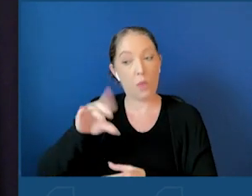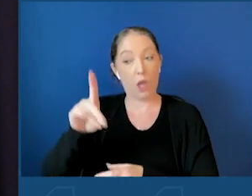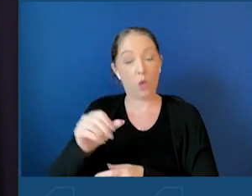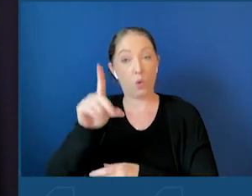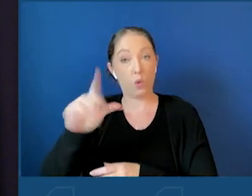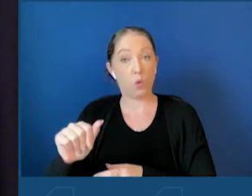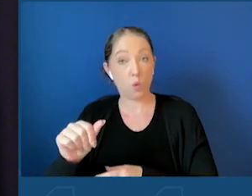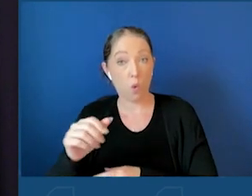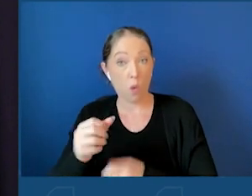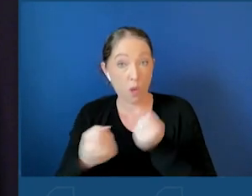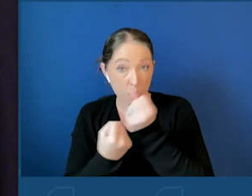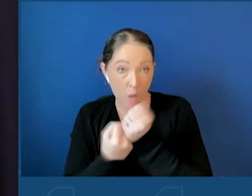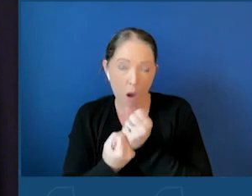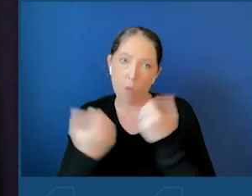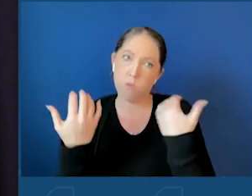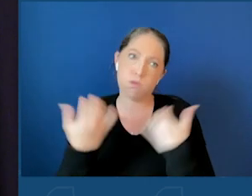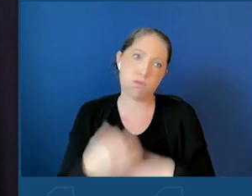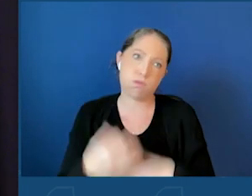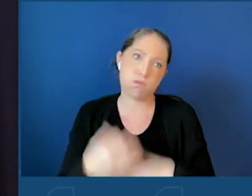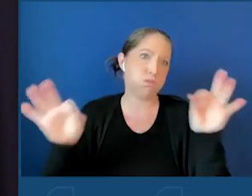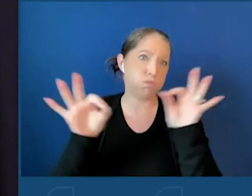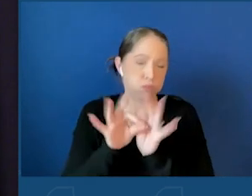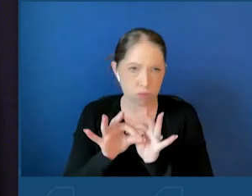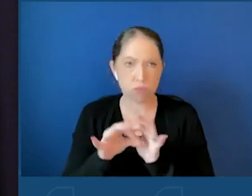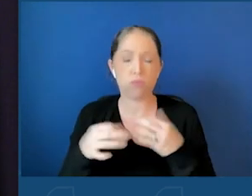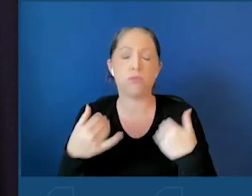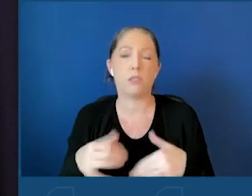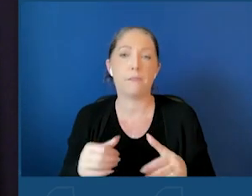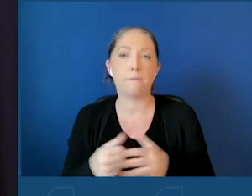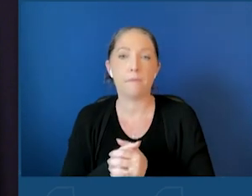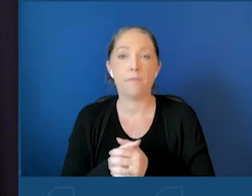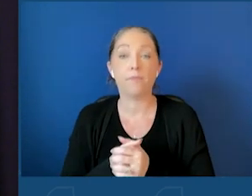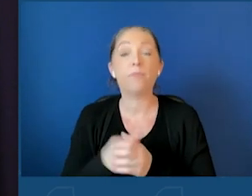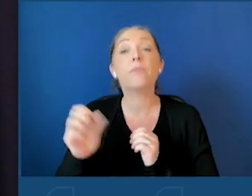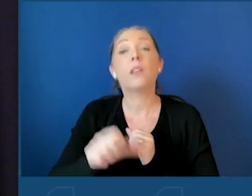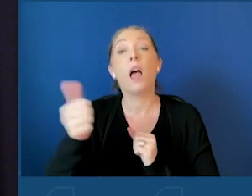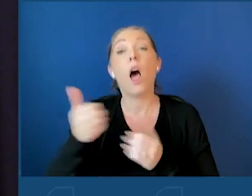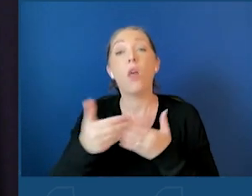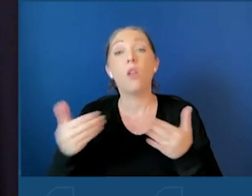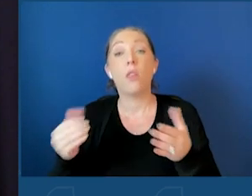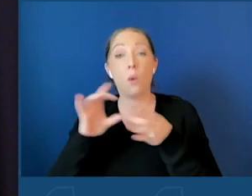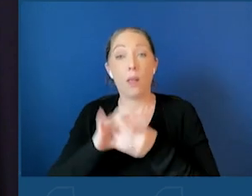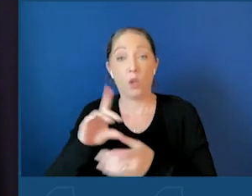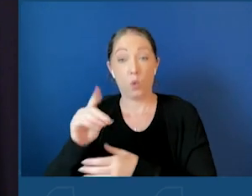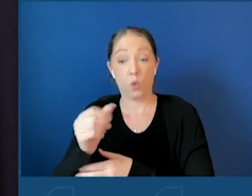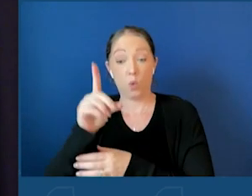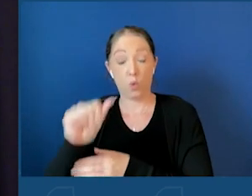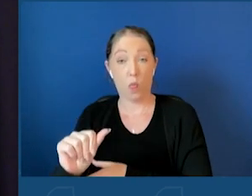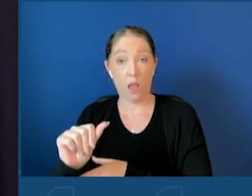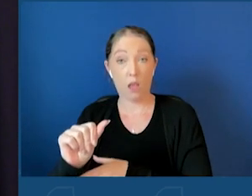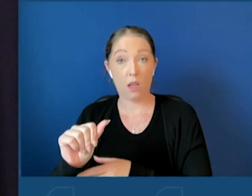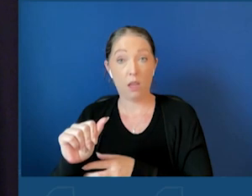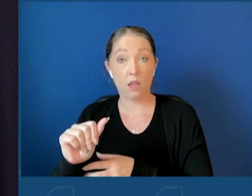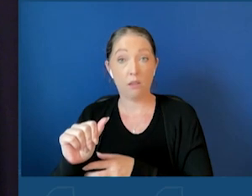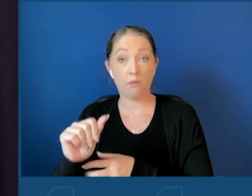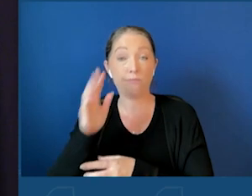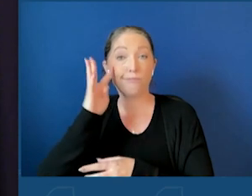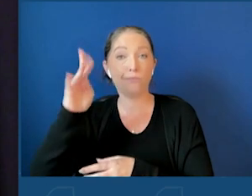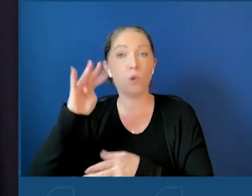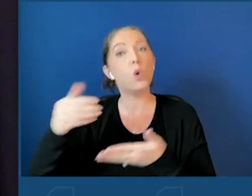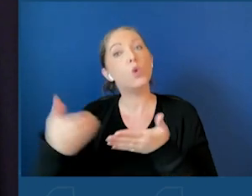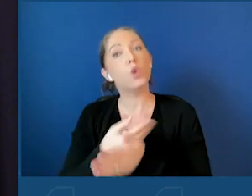important when that pilot program came about. One of the other things with doulas is that it now also creates a new career pathway